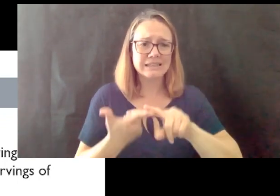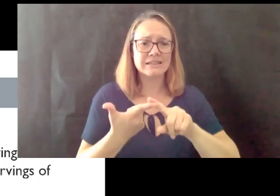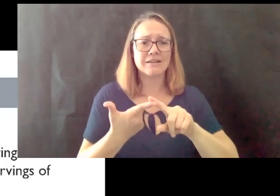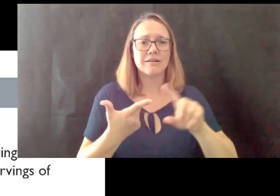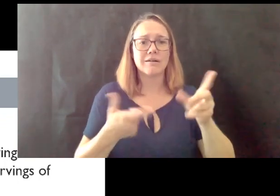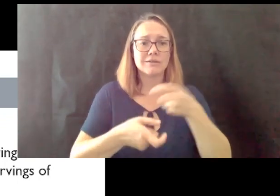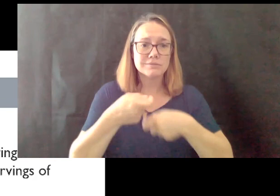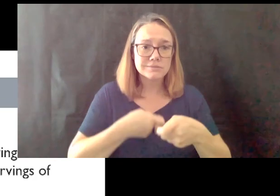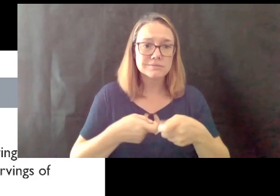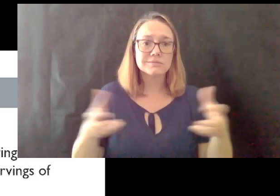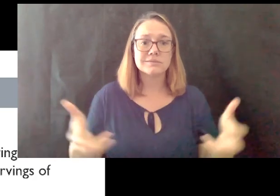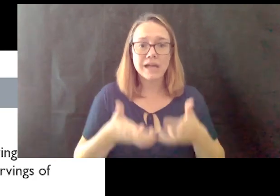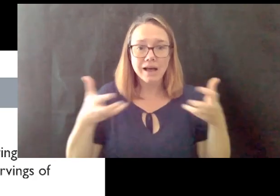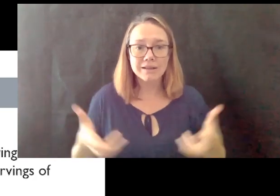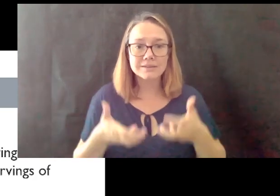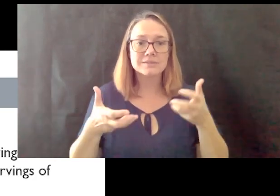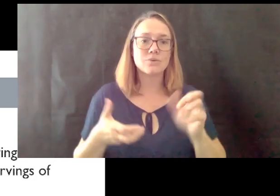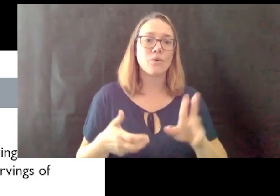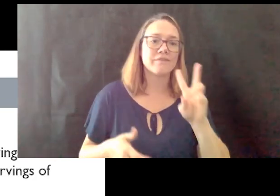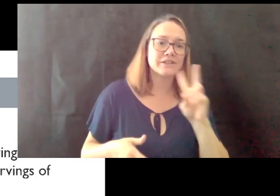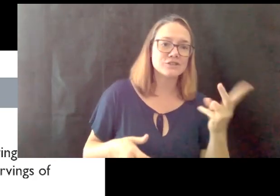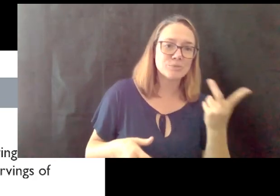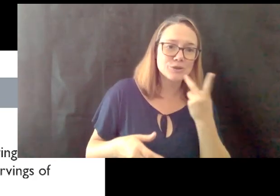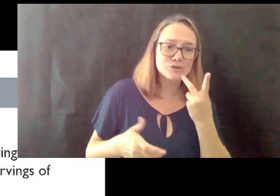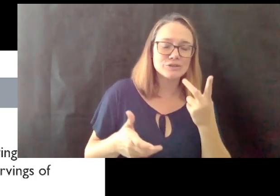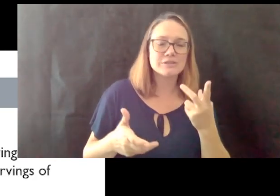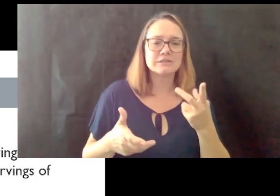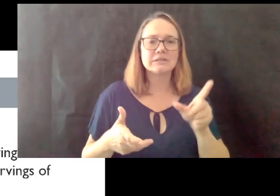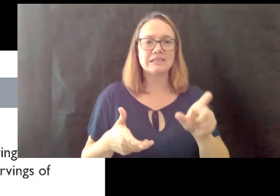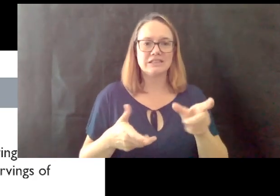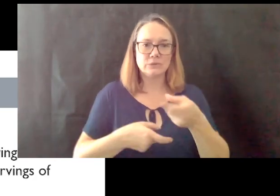or mix it up, throw some veggies in there, have a salad.